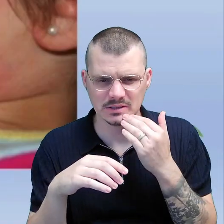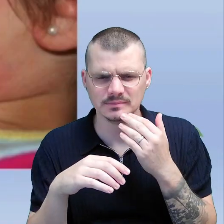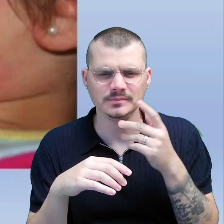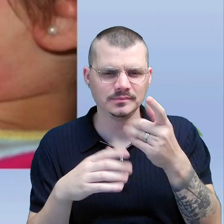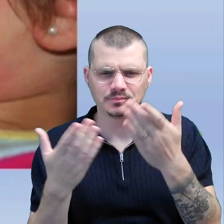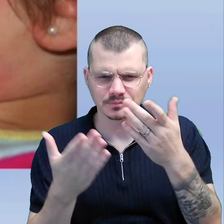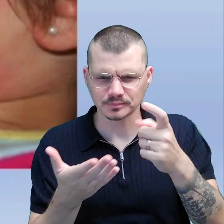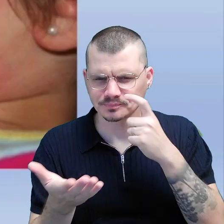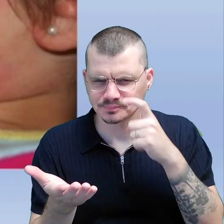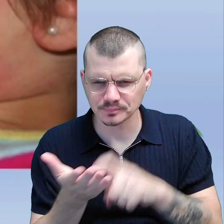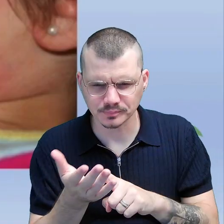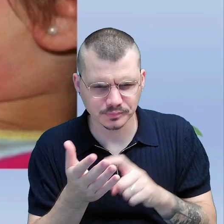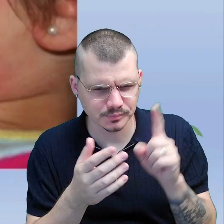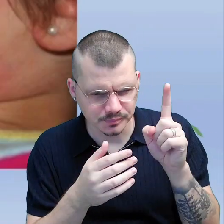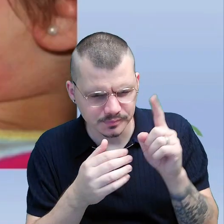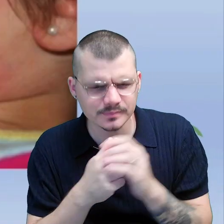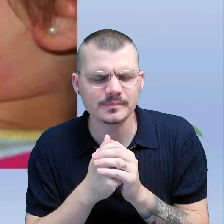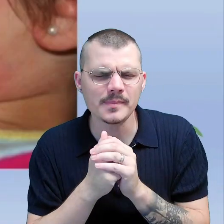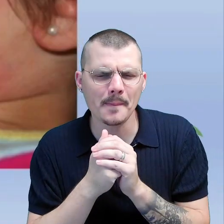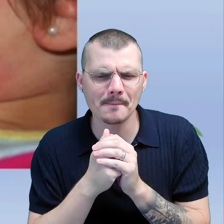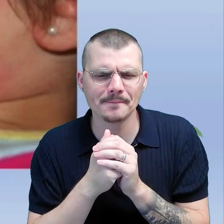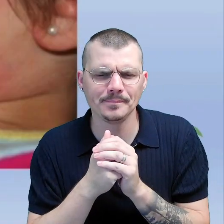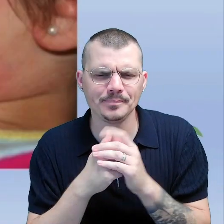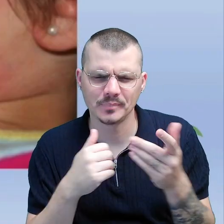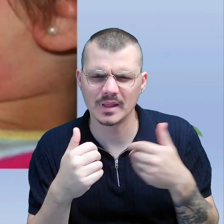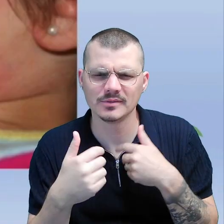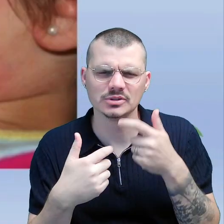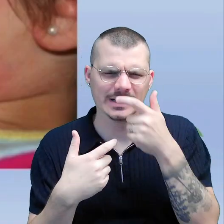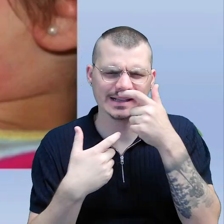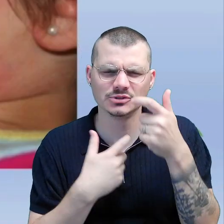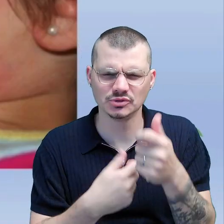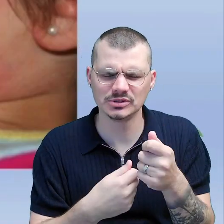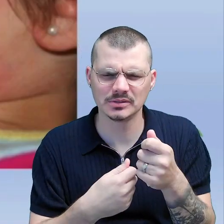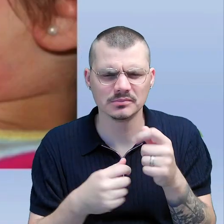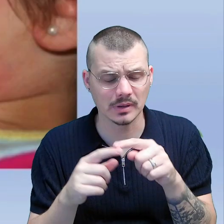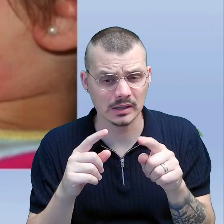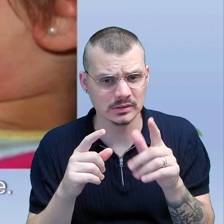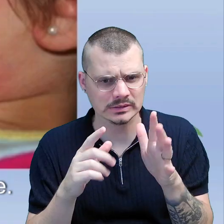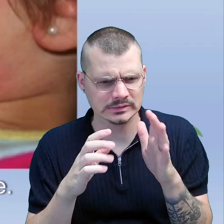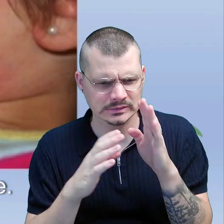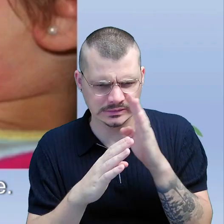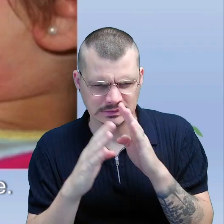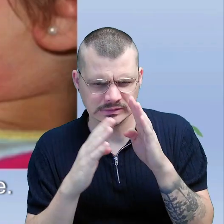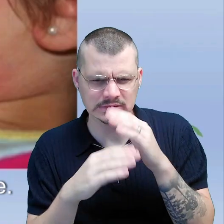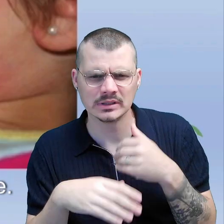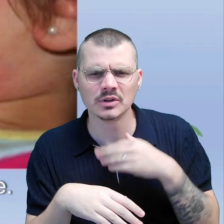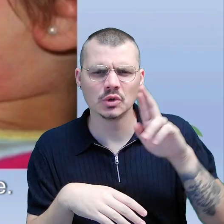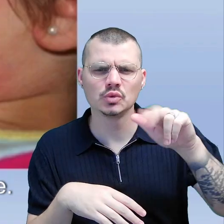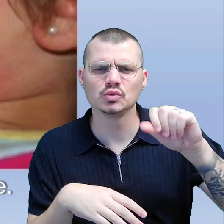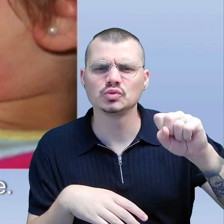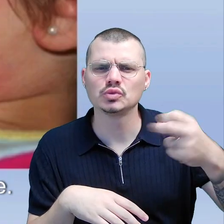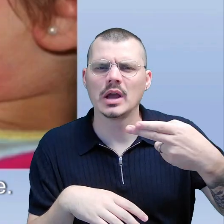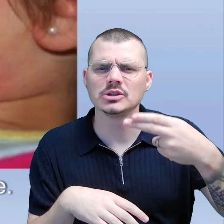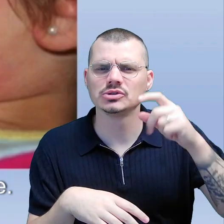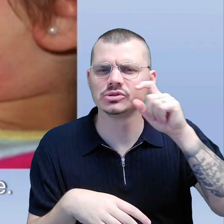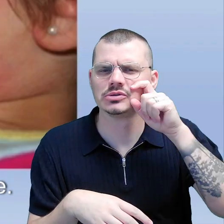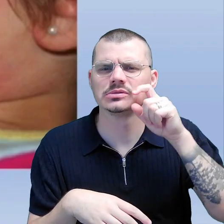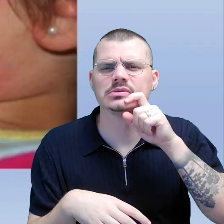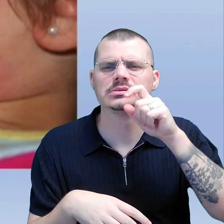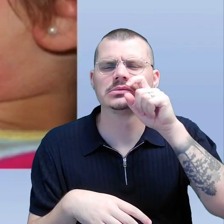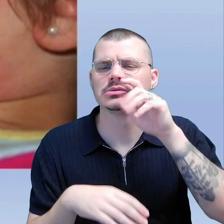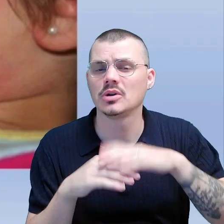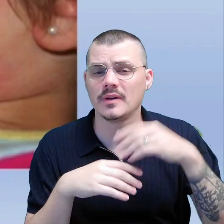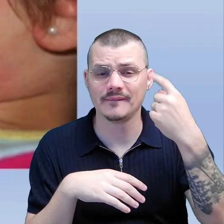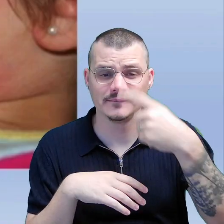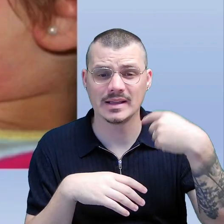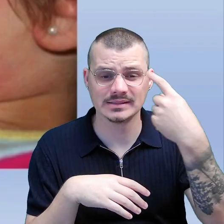notice, there's a very interesting, very worrisome, splotchy looking rash there on her face.